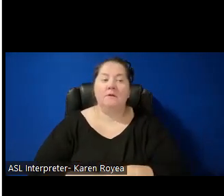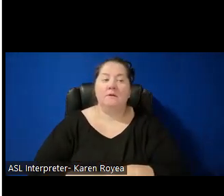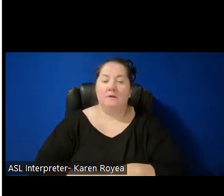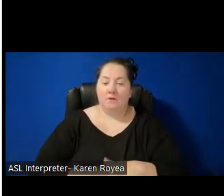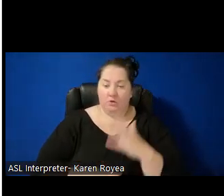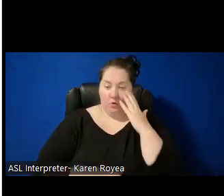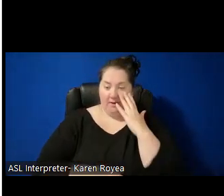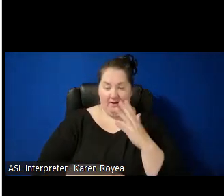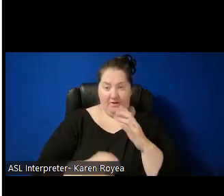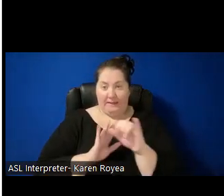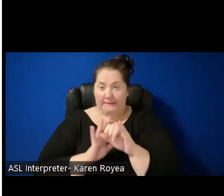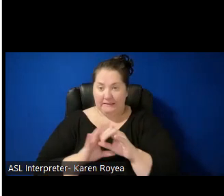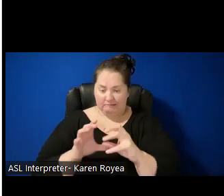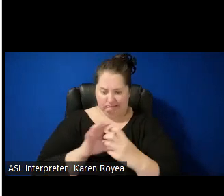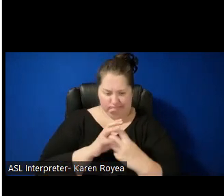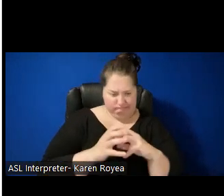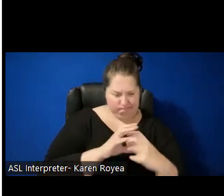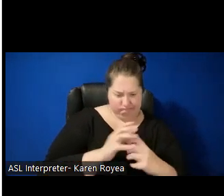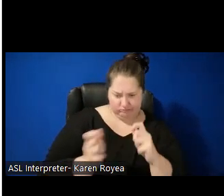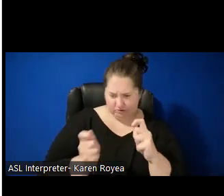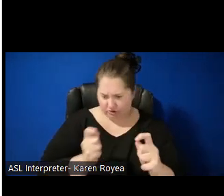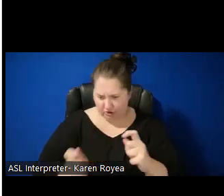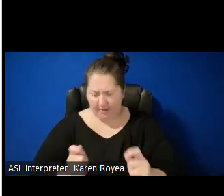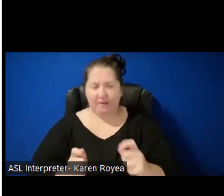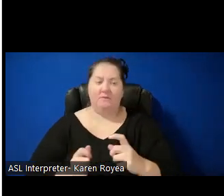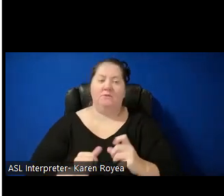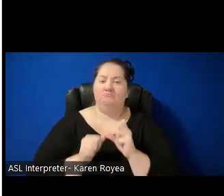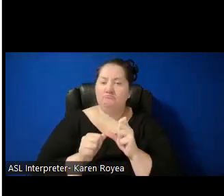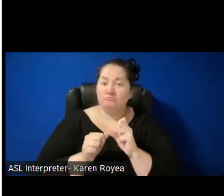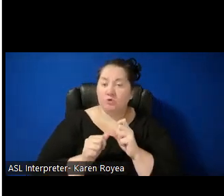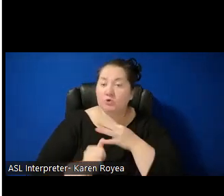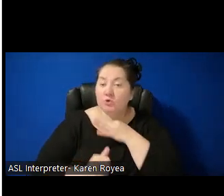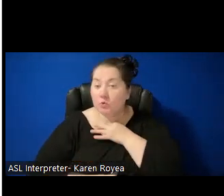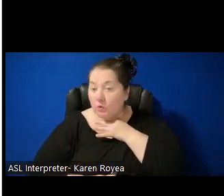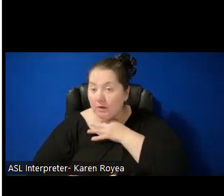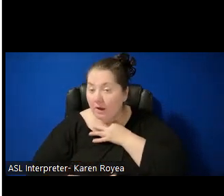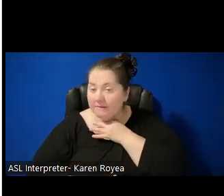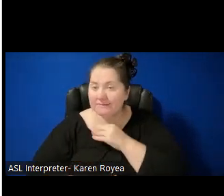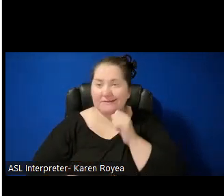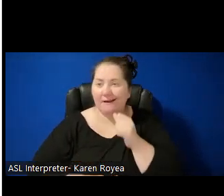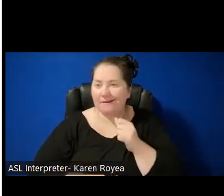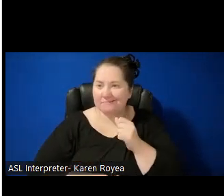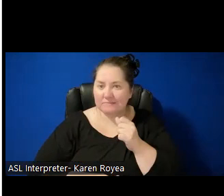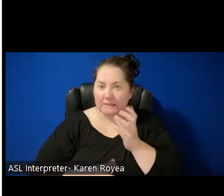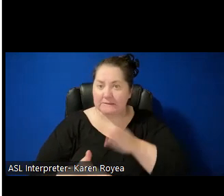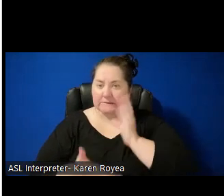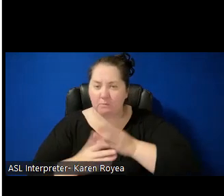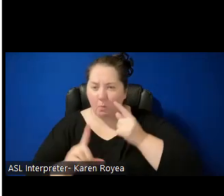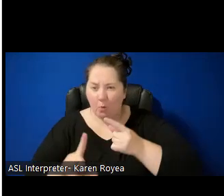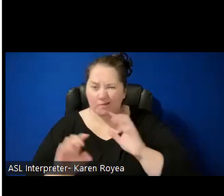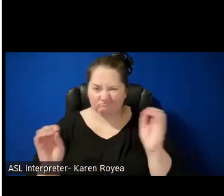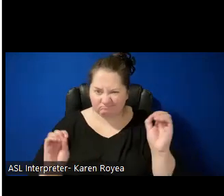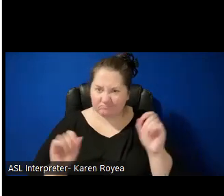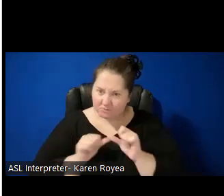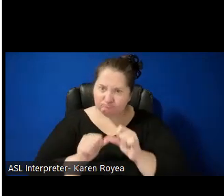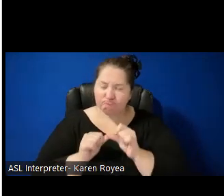identities and encourages ongoing curiosity rather than an endpoint. So cultural humility